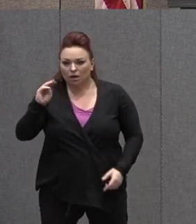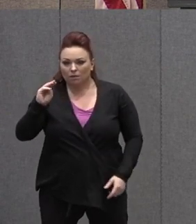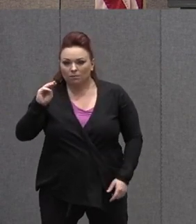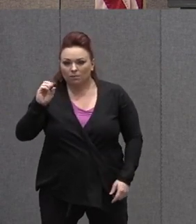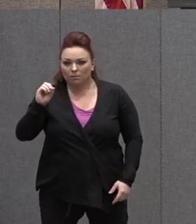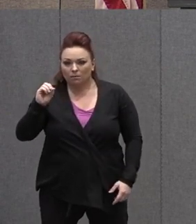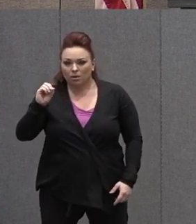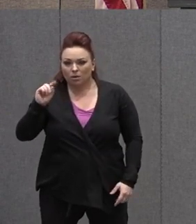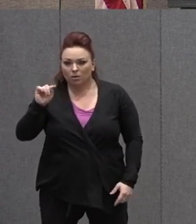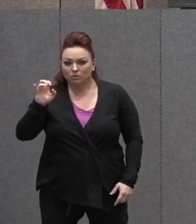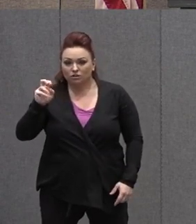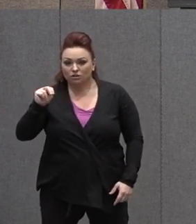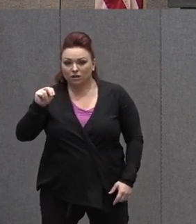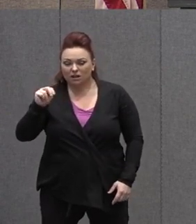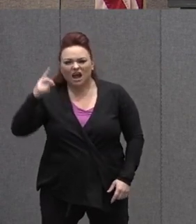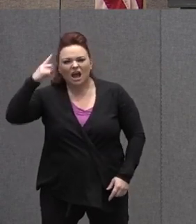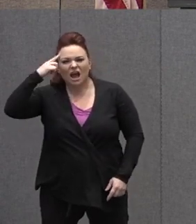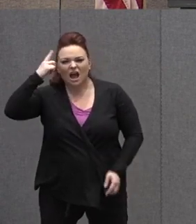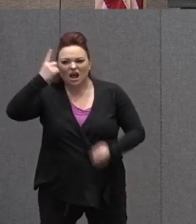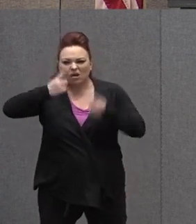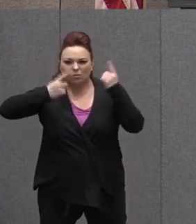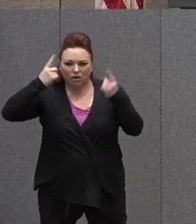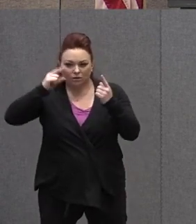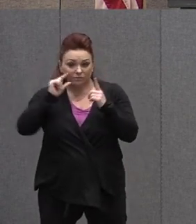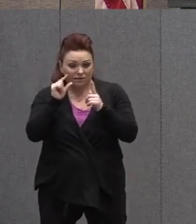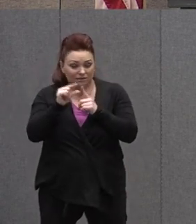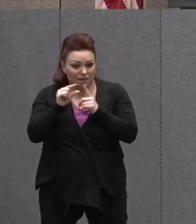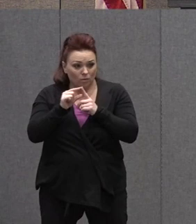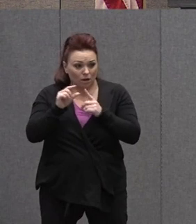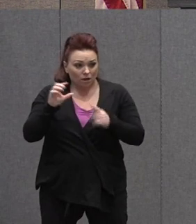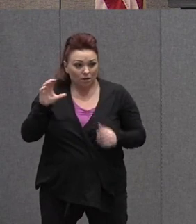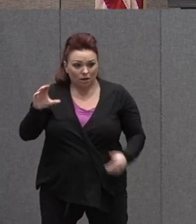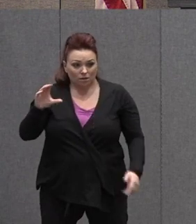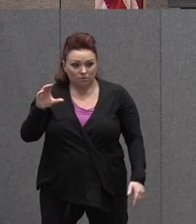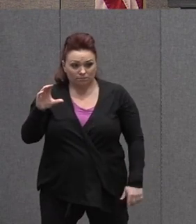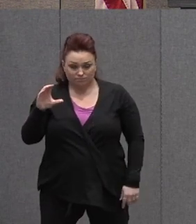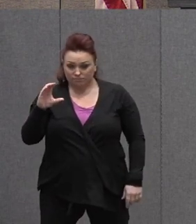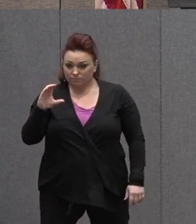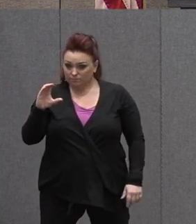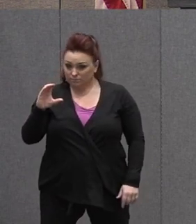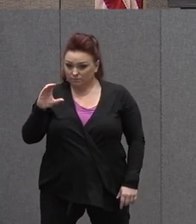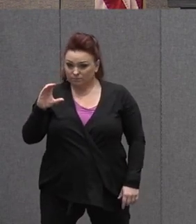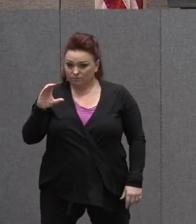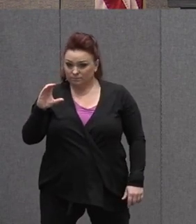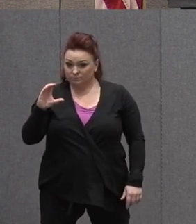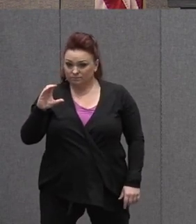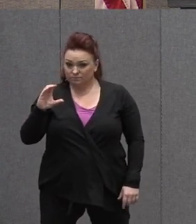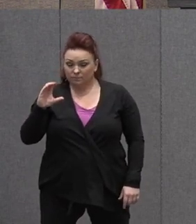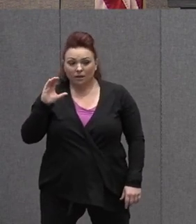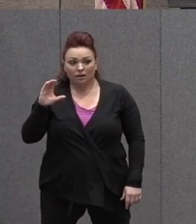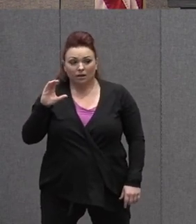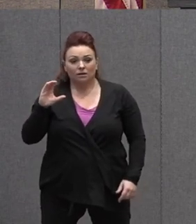I wonder if this could be the word commotion. Let's try it. I see a C.